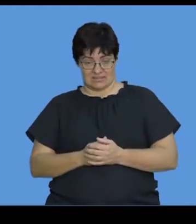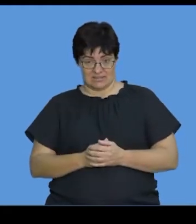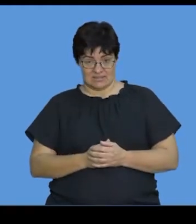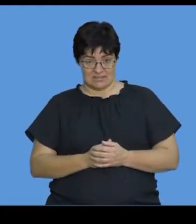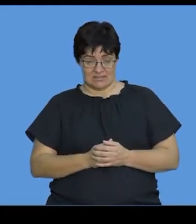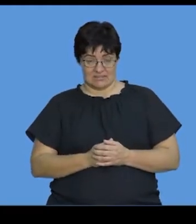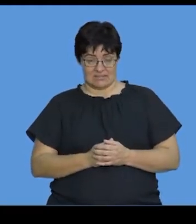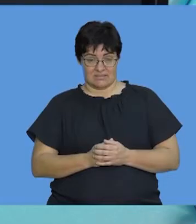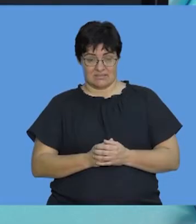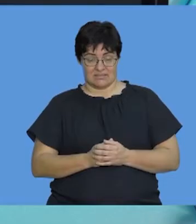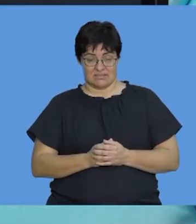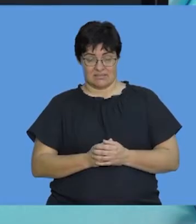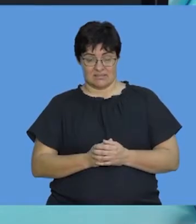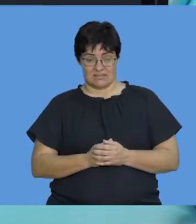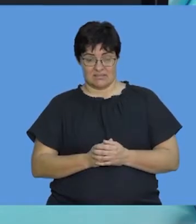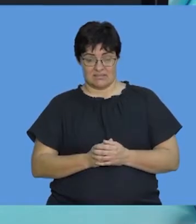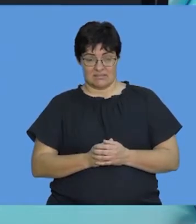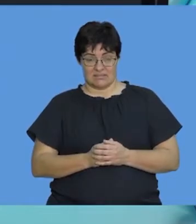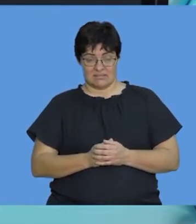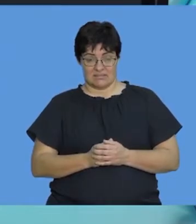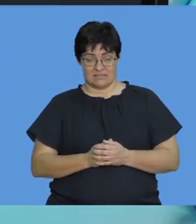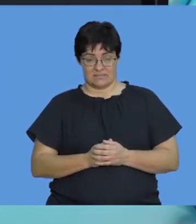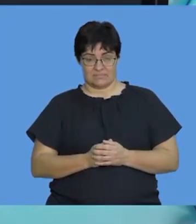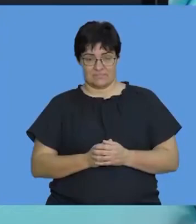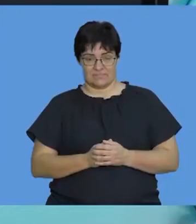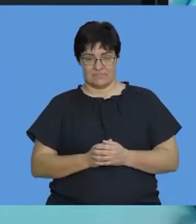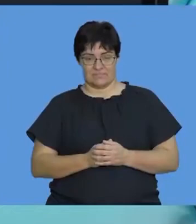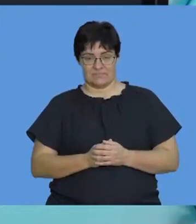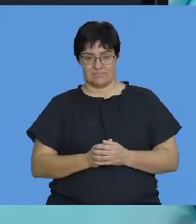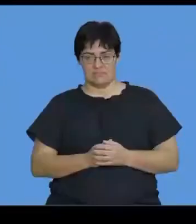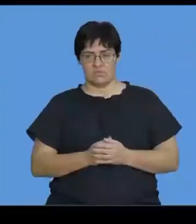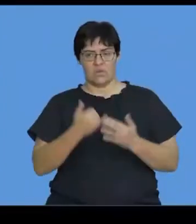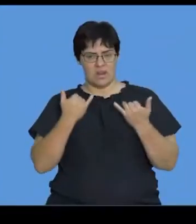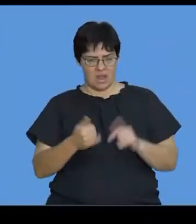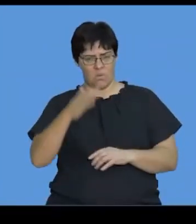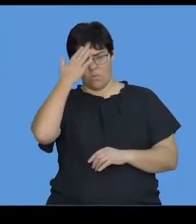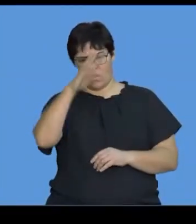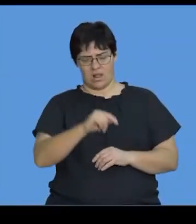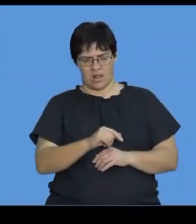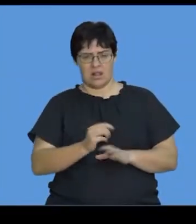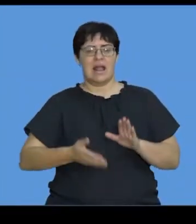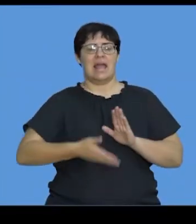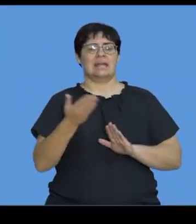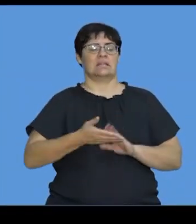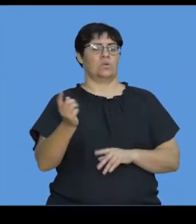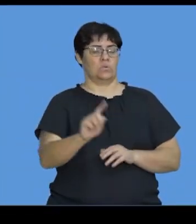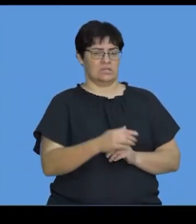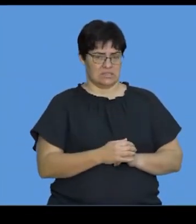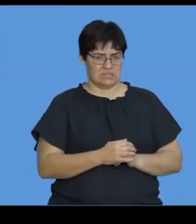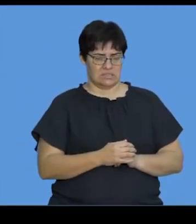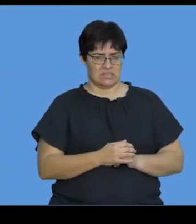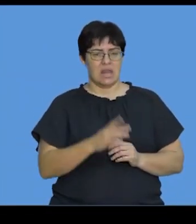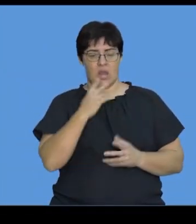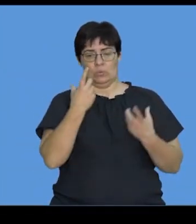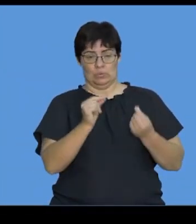initial. Now we go, okay, so I know what acceleration is. Now we're going to do a little bit of a